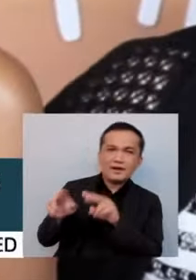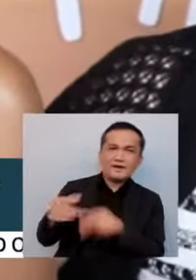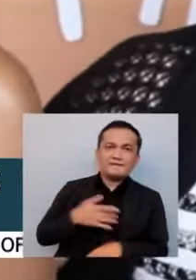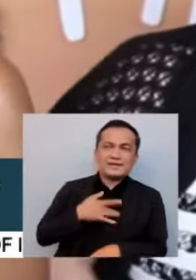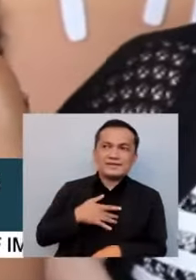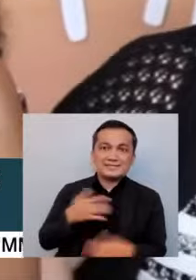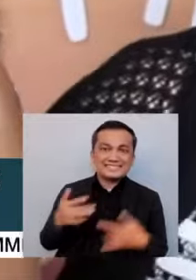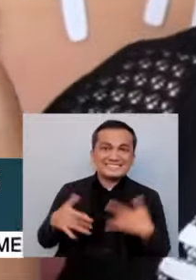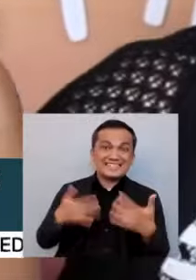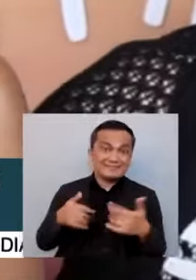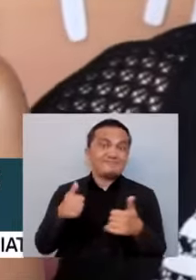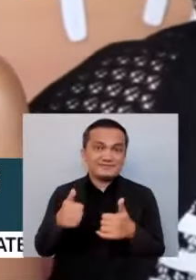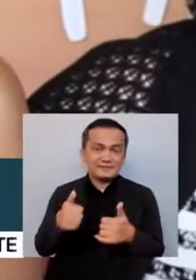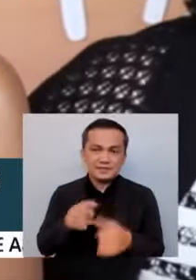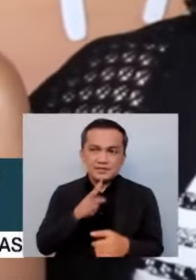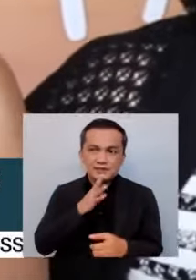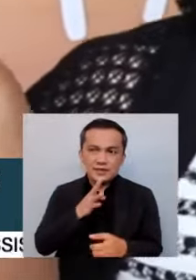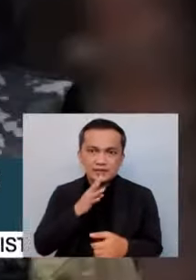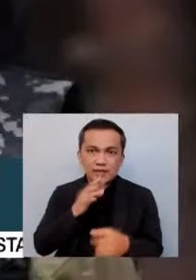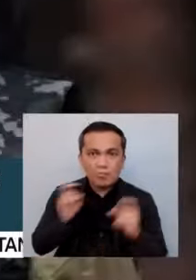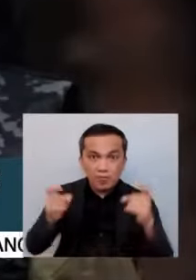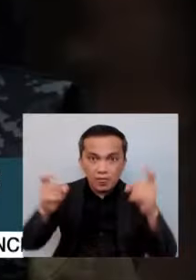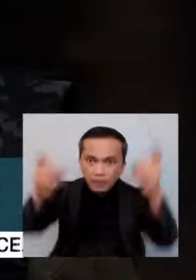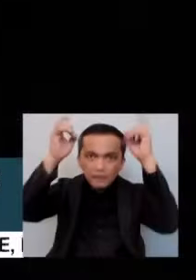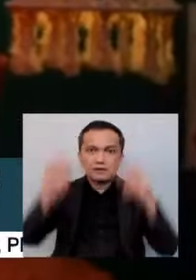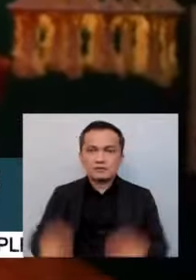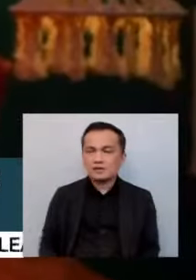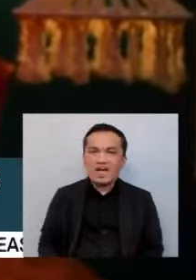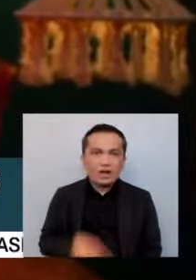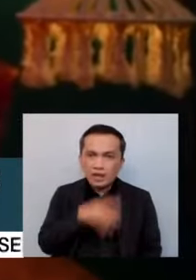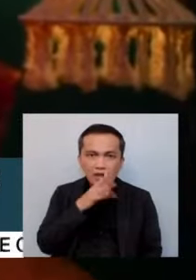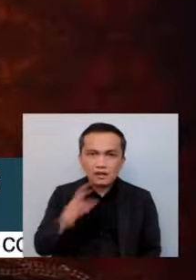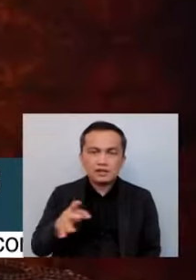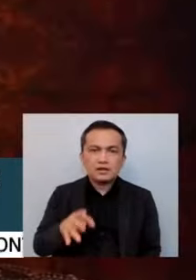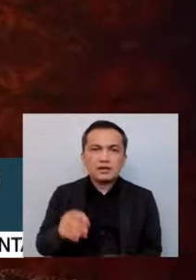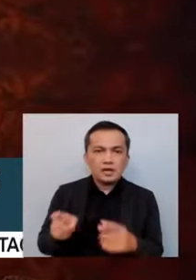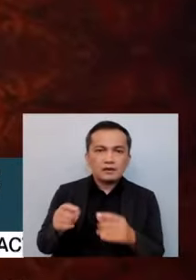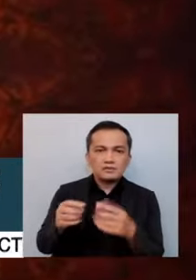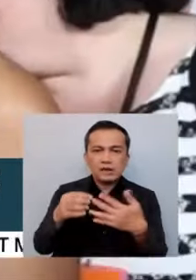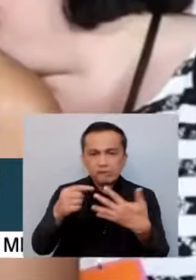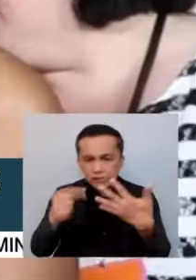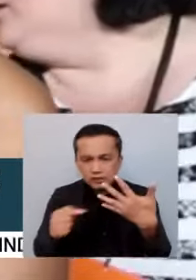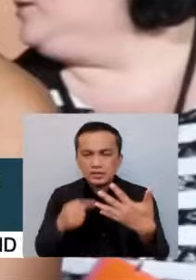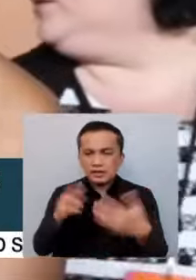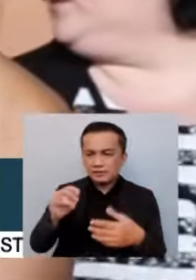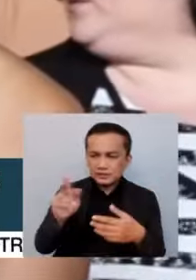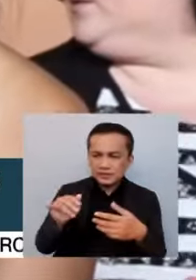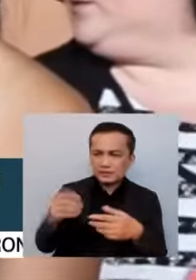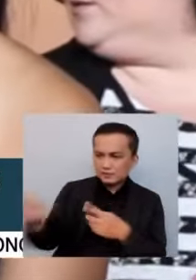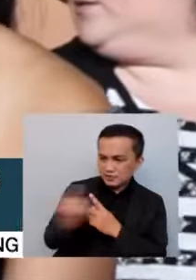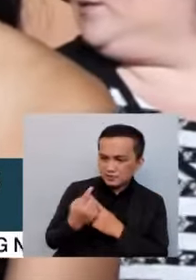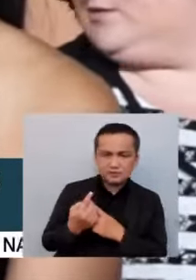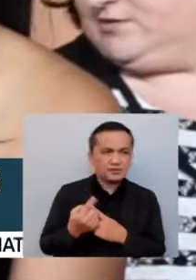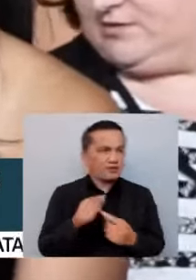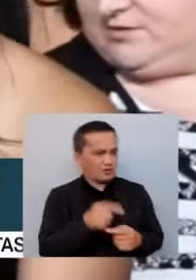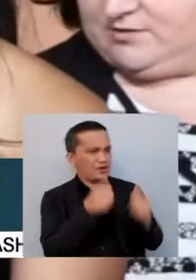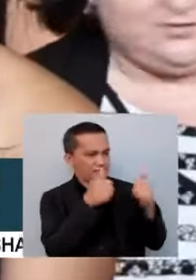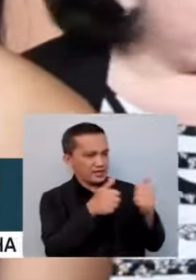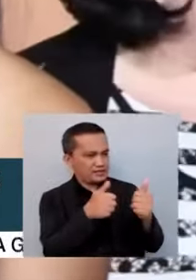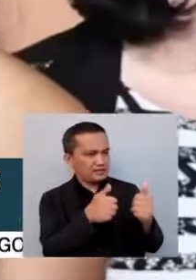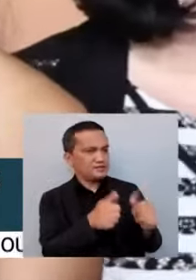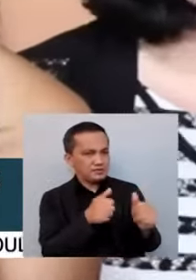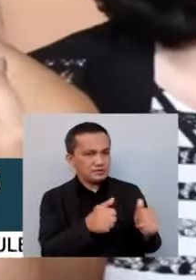excited. I was speaking so fast. Lang Fisher, the co-creator with Mindy, came up to me and was like, okay, that was great. Just